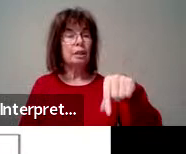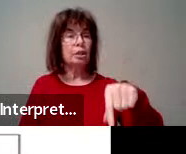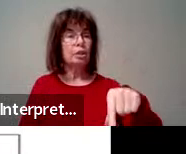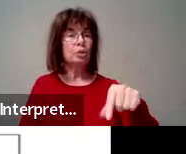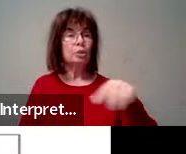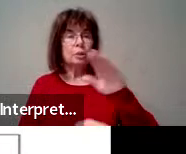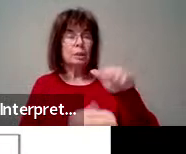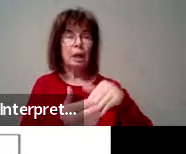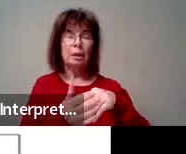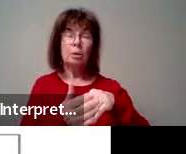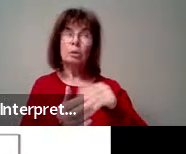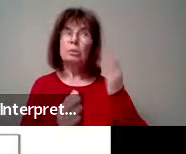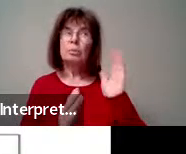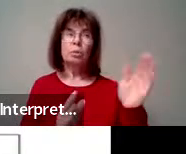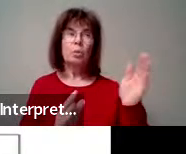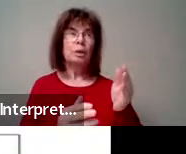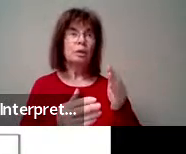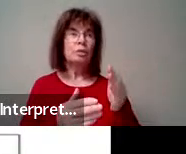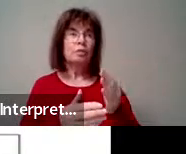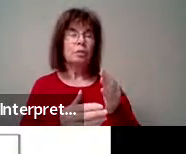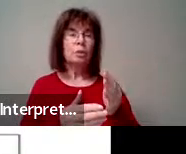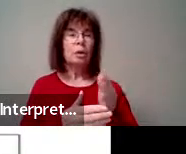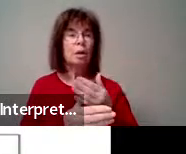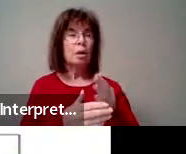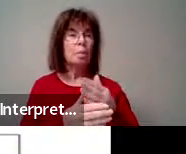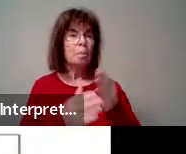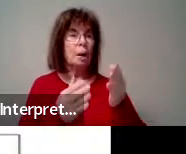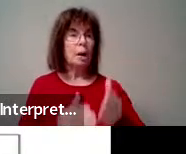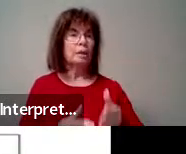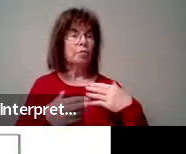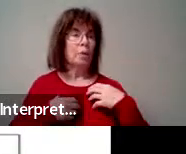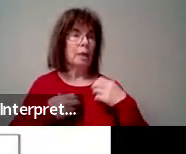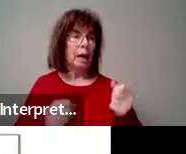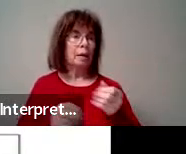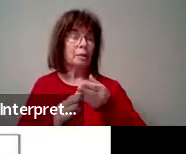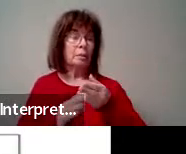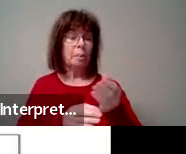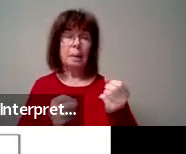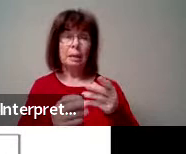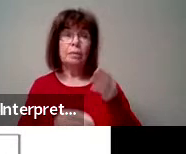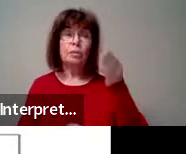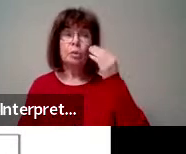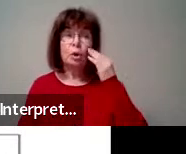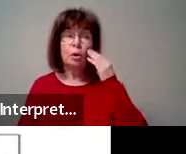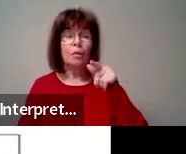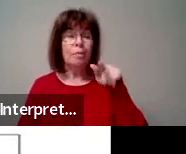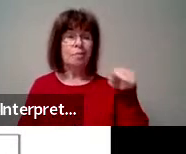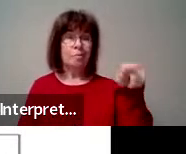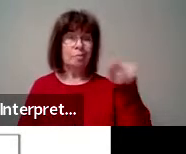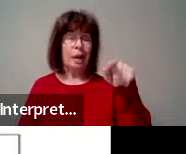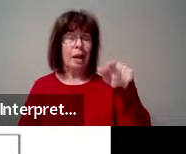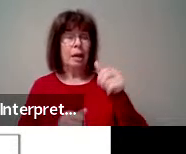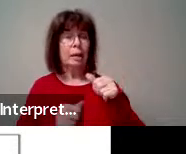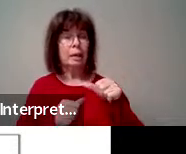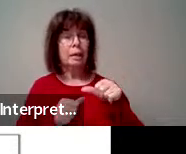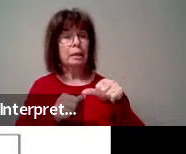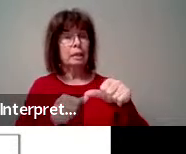incredible partner to the health department. And as many of you know, they continue to